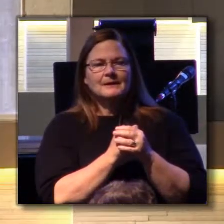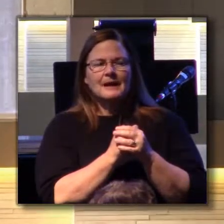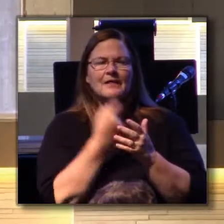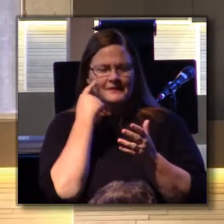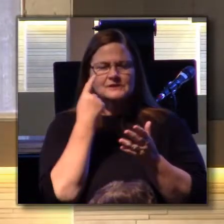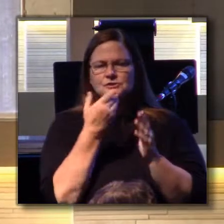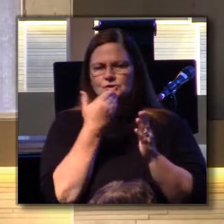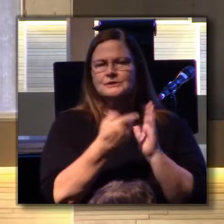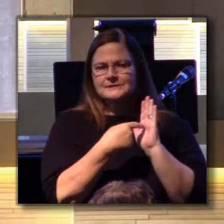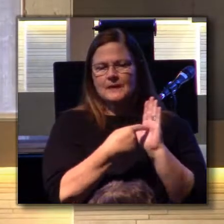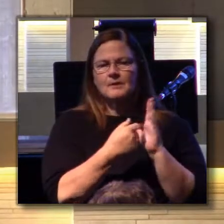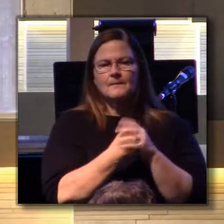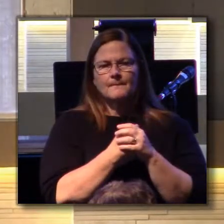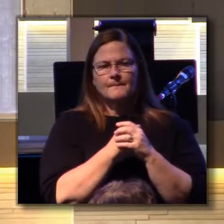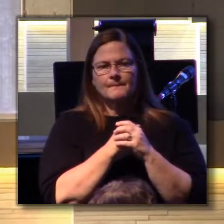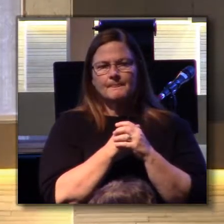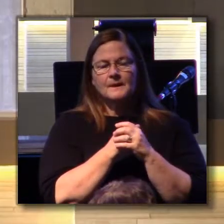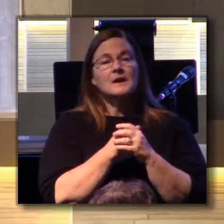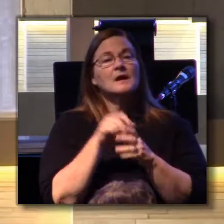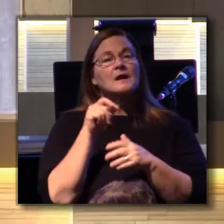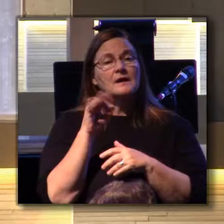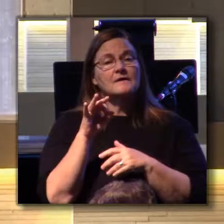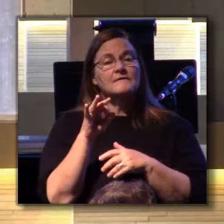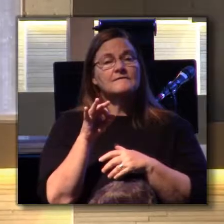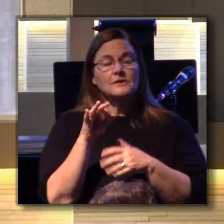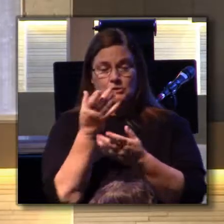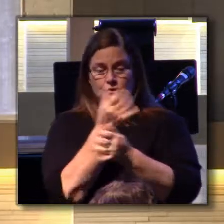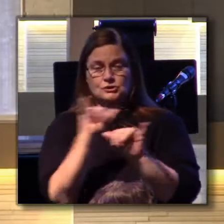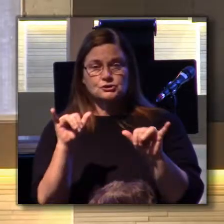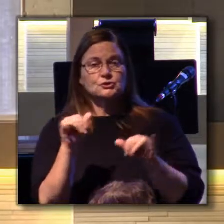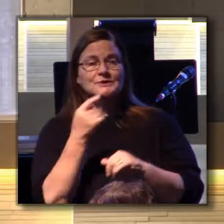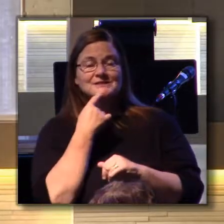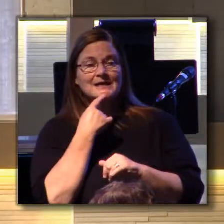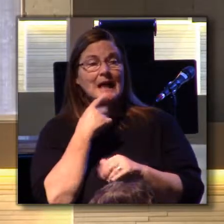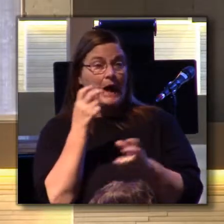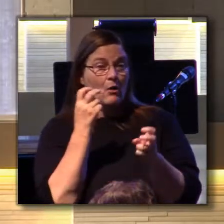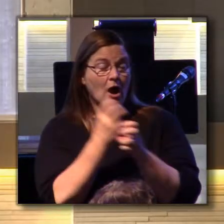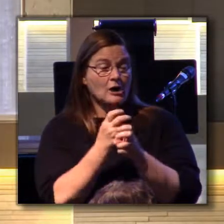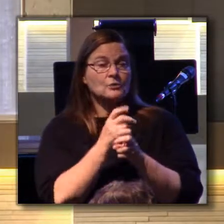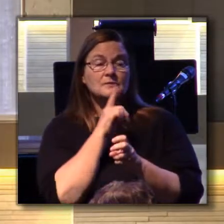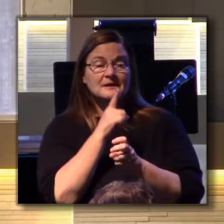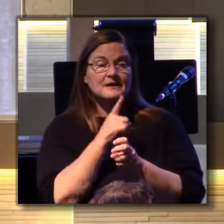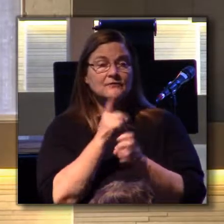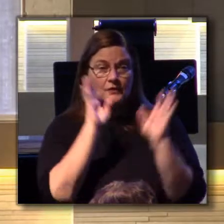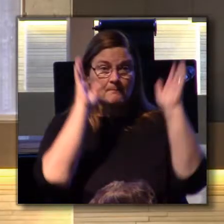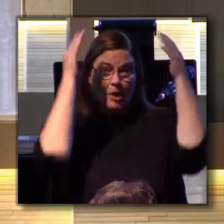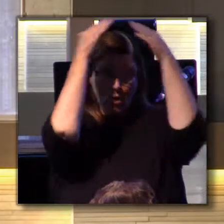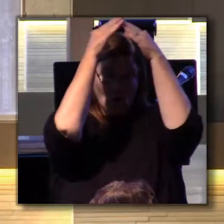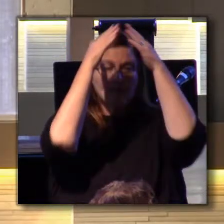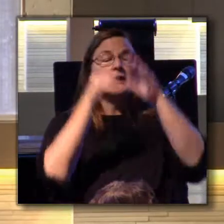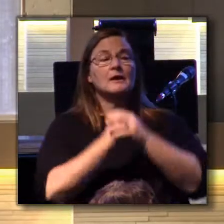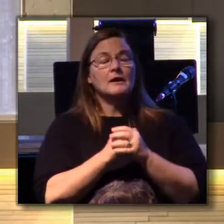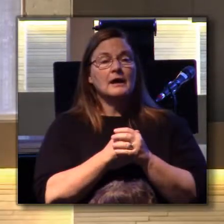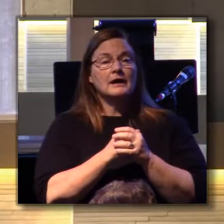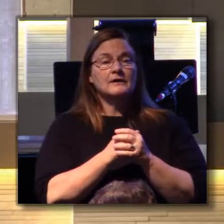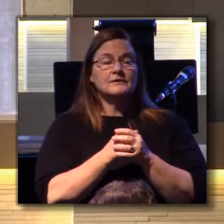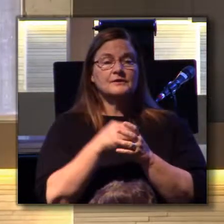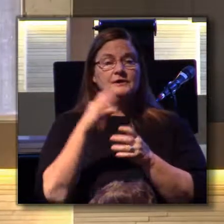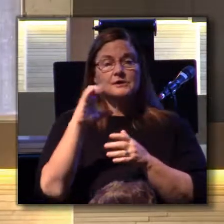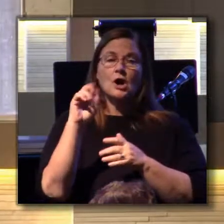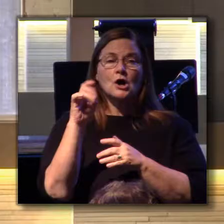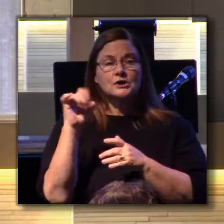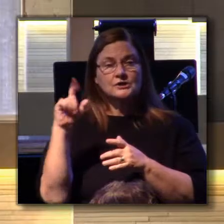illustration. If Yeshua said how difficult it is for the Pope and the Cardinals to enter